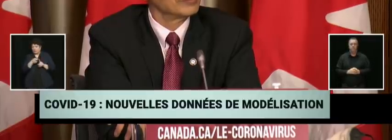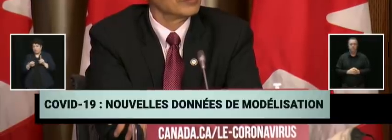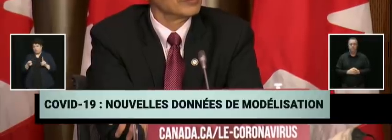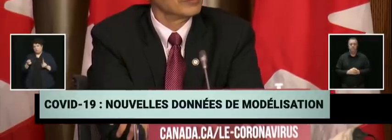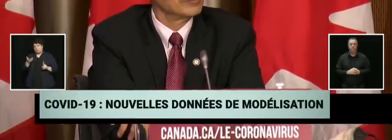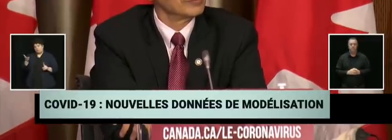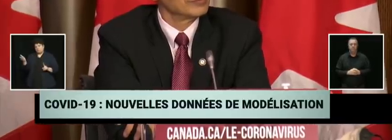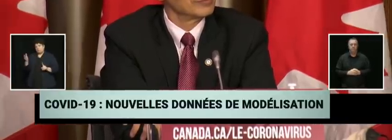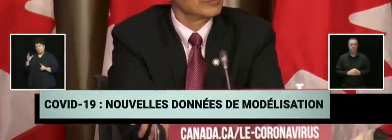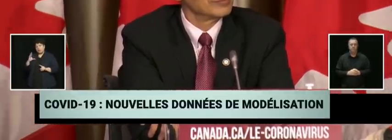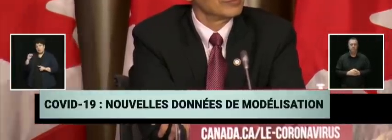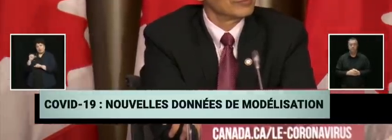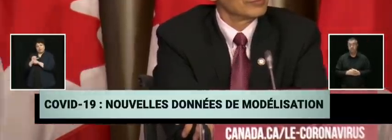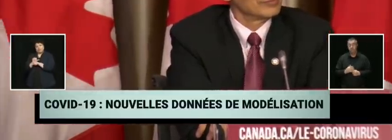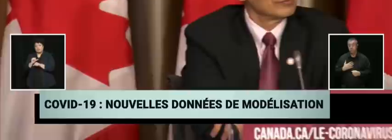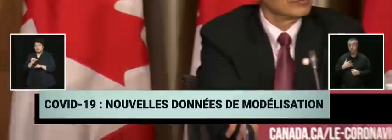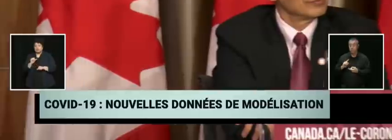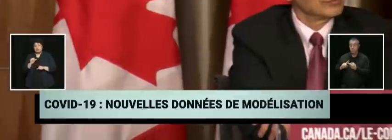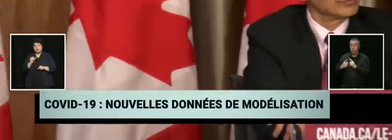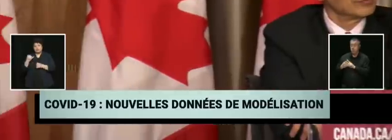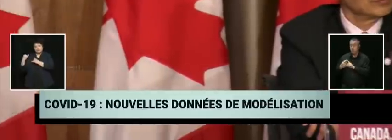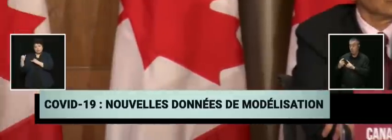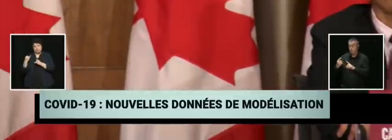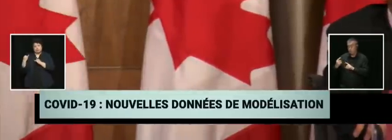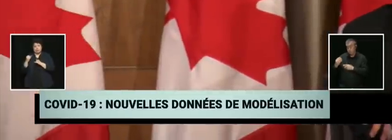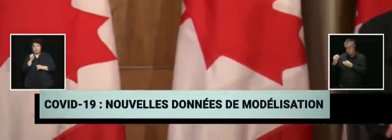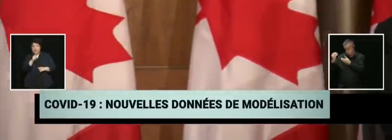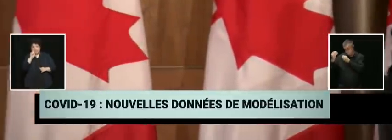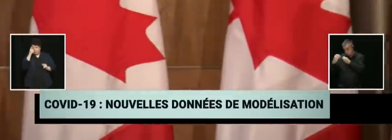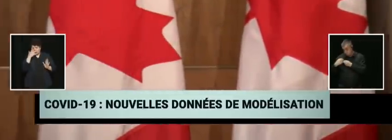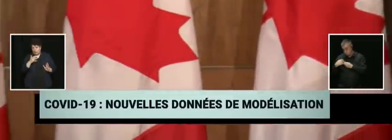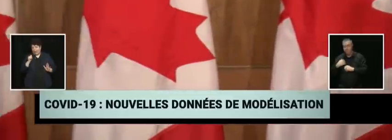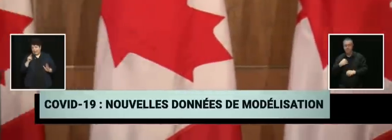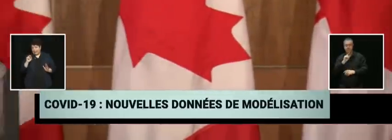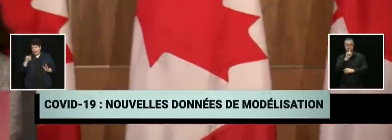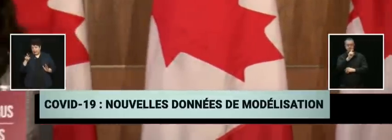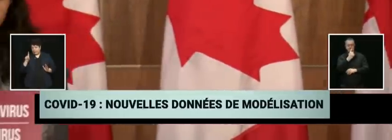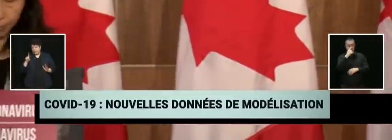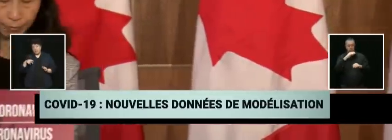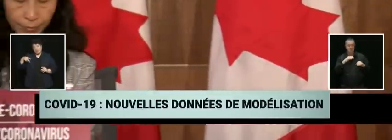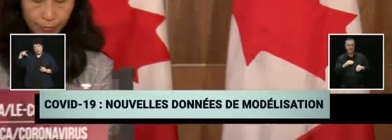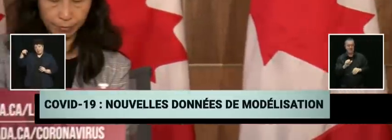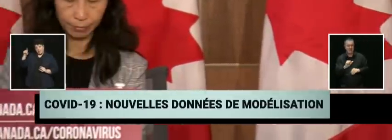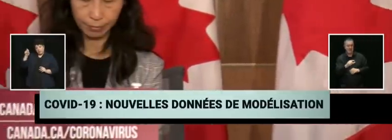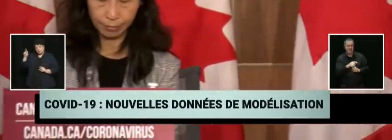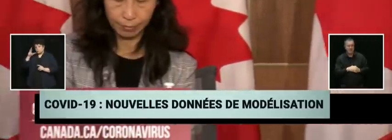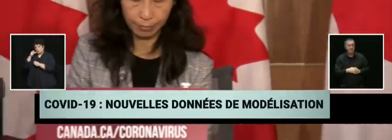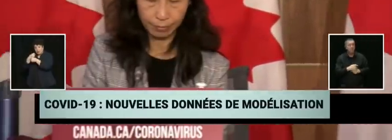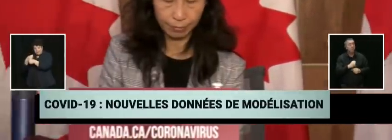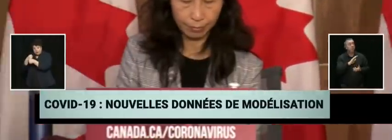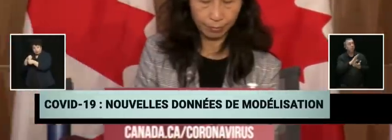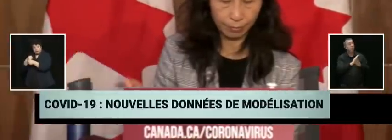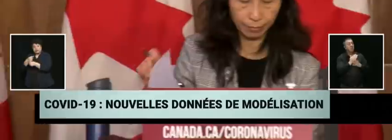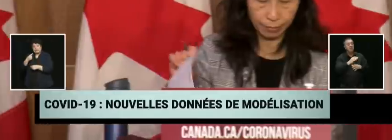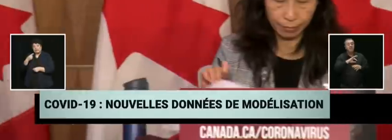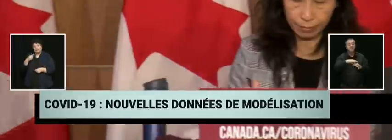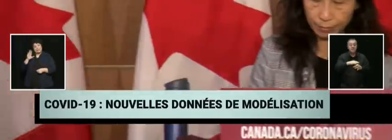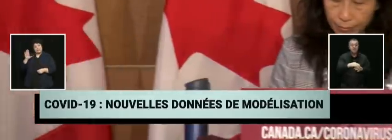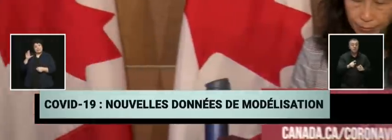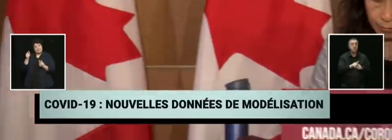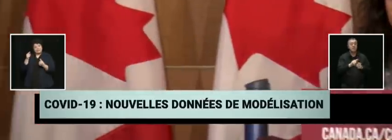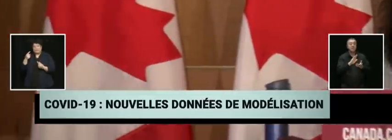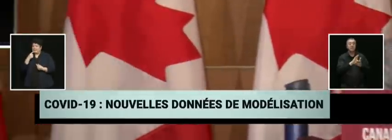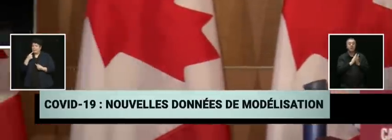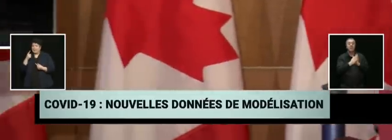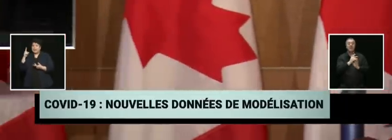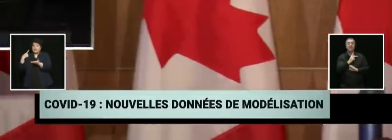Anand. Drug makers, including Pfizer, have said that access to COVID-19 vaccines came up in their discussion with your government about the